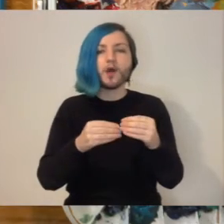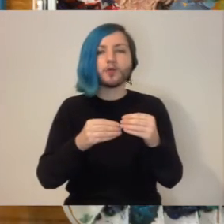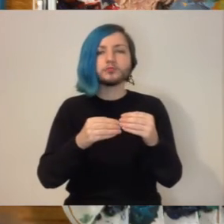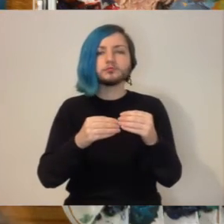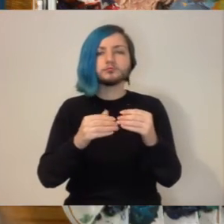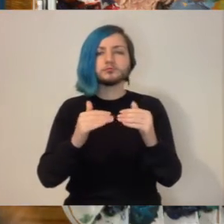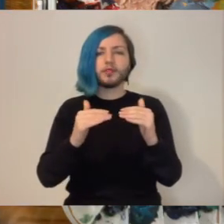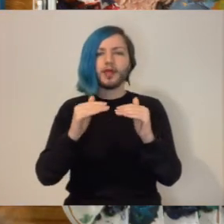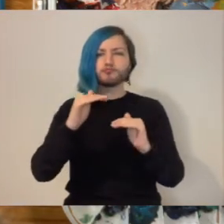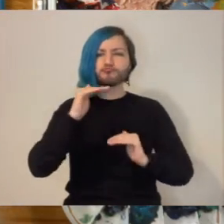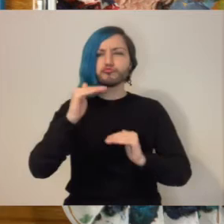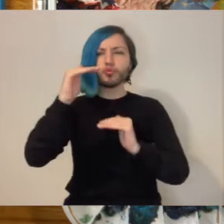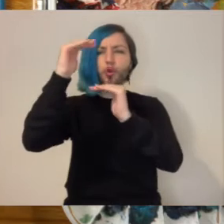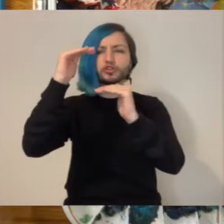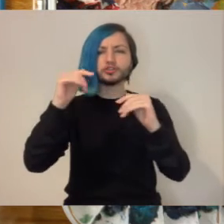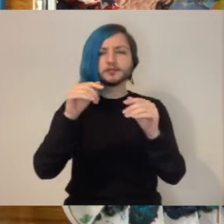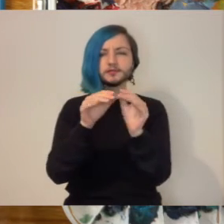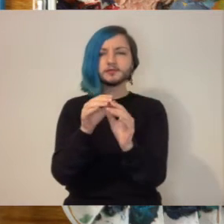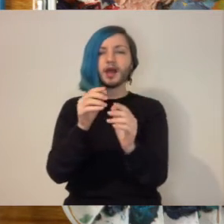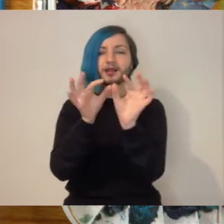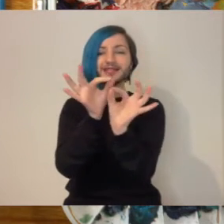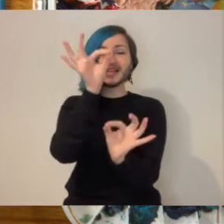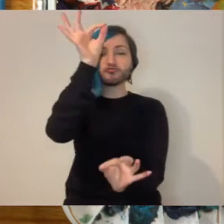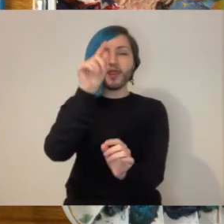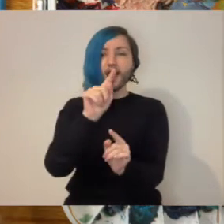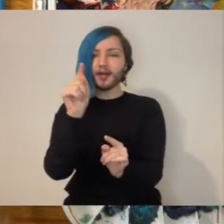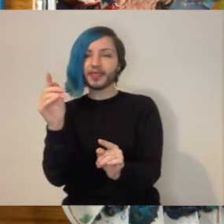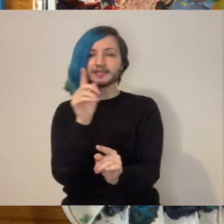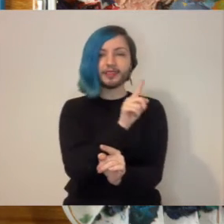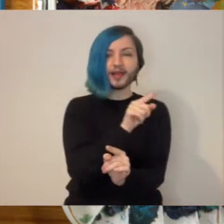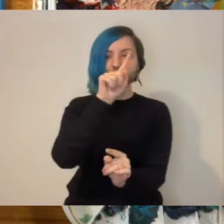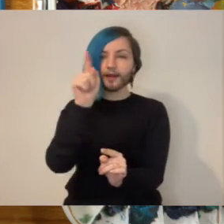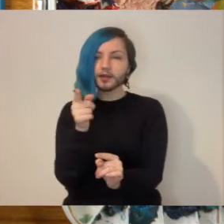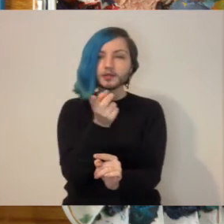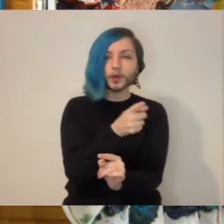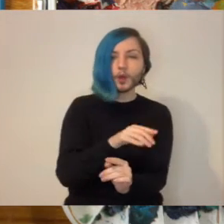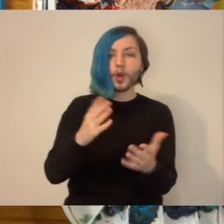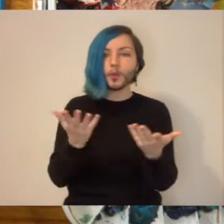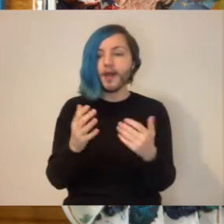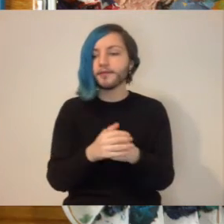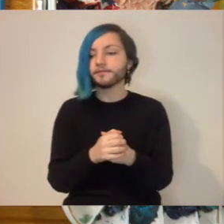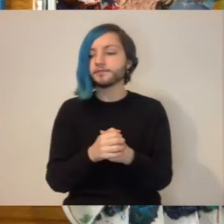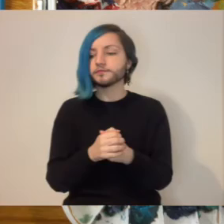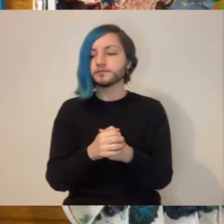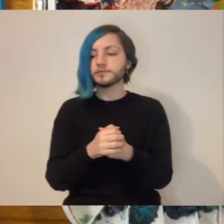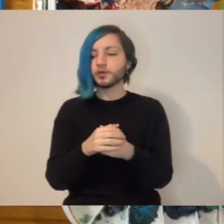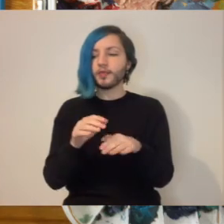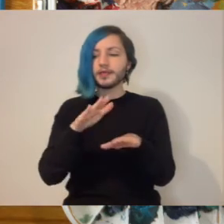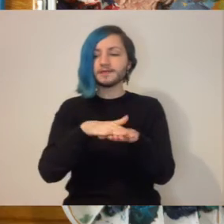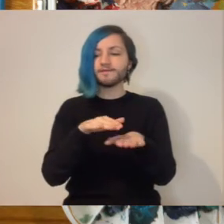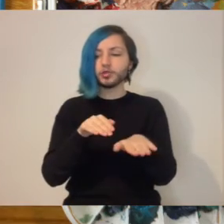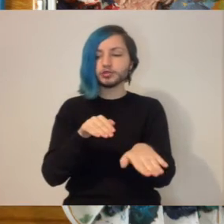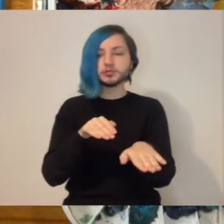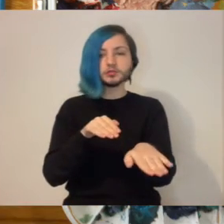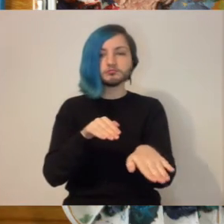working out where the figure's coming in relationship to that central line, okay? And this foot is coming just